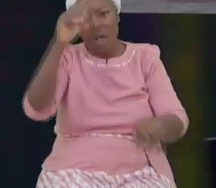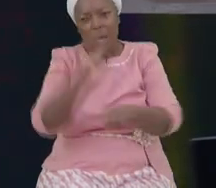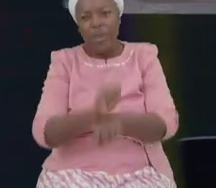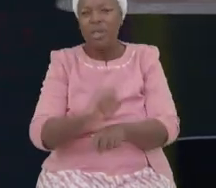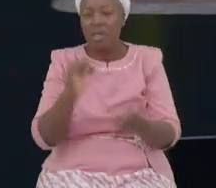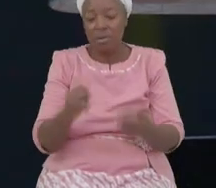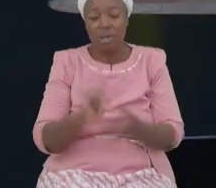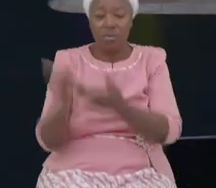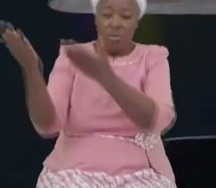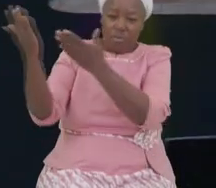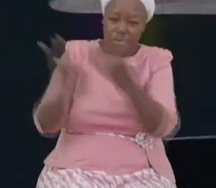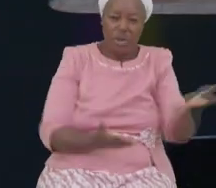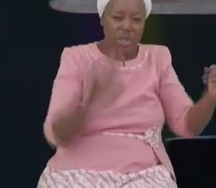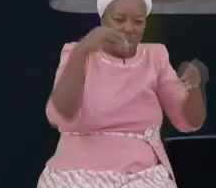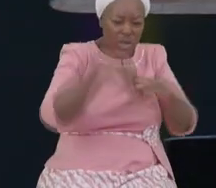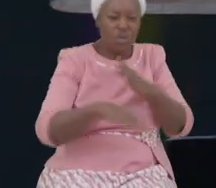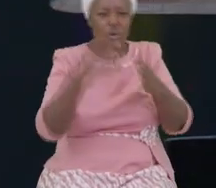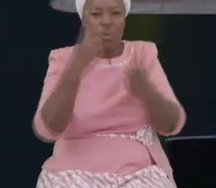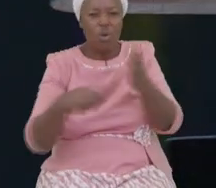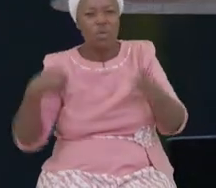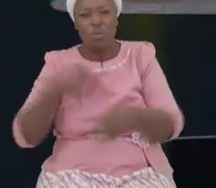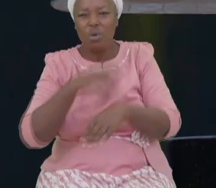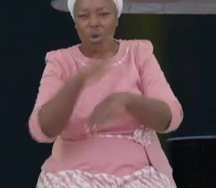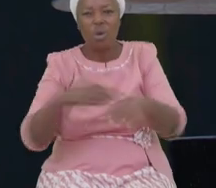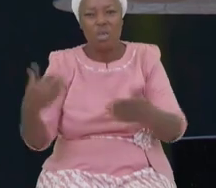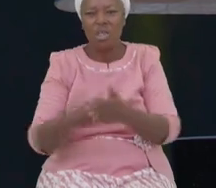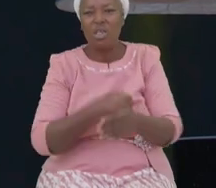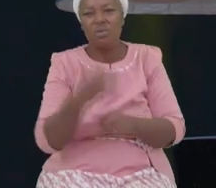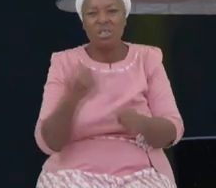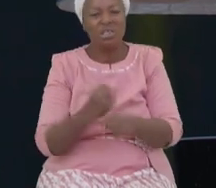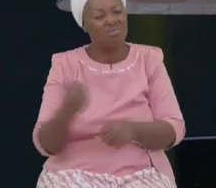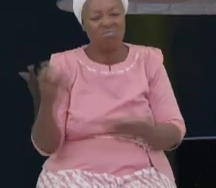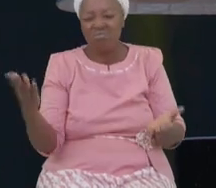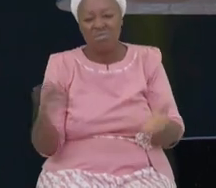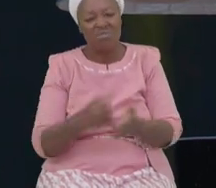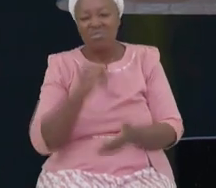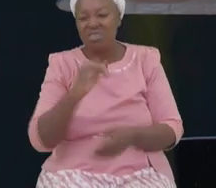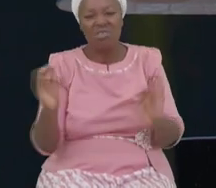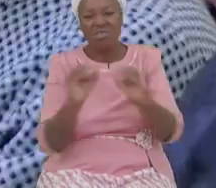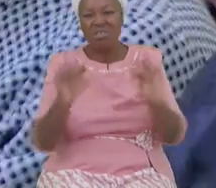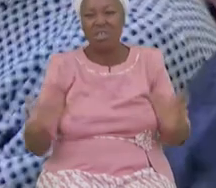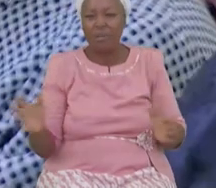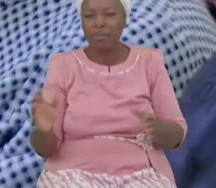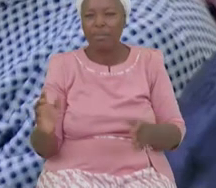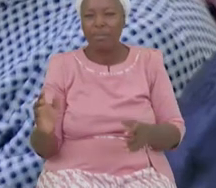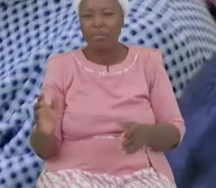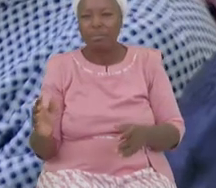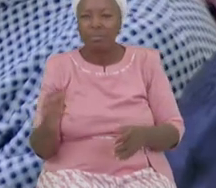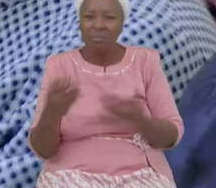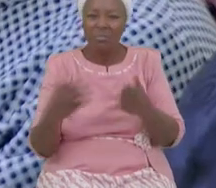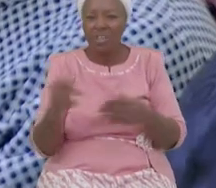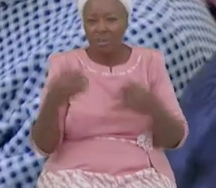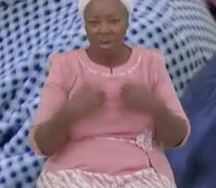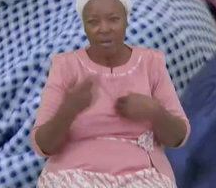carry to what we call New Year. You know, the thing keeps on moving. You have a